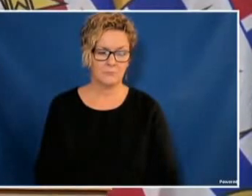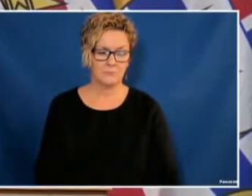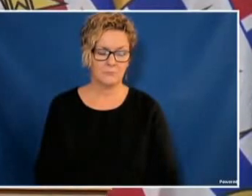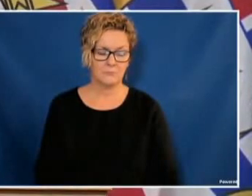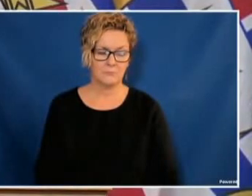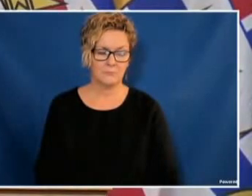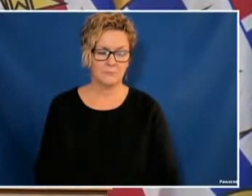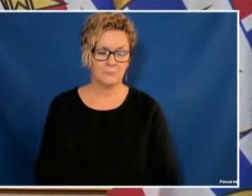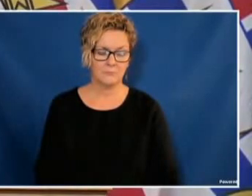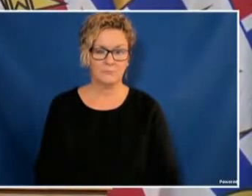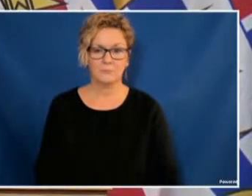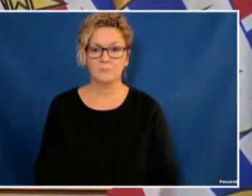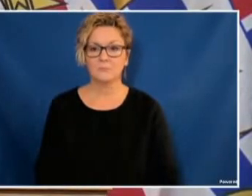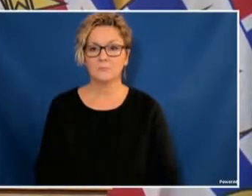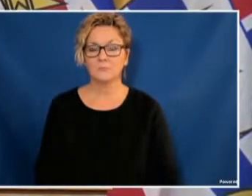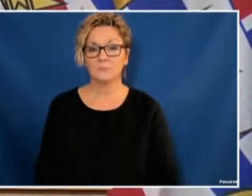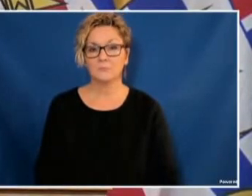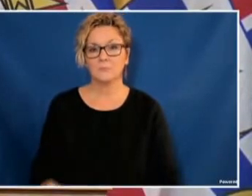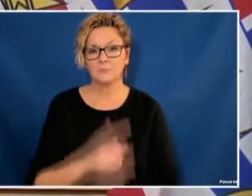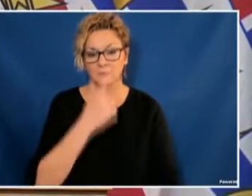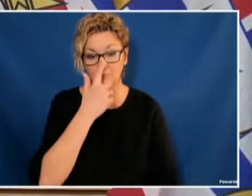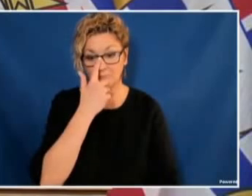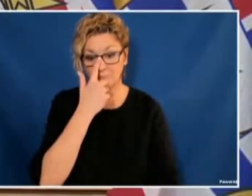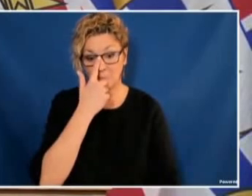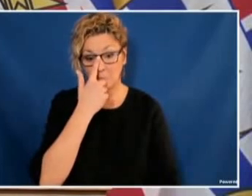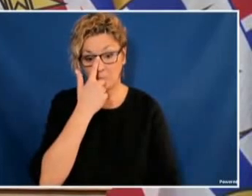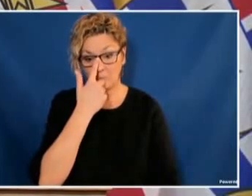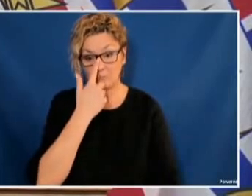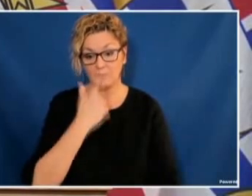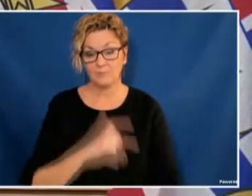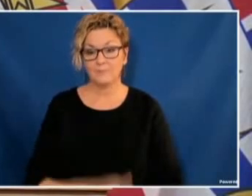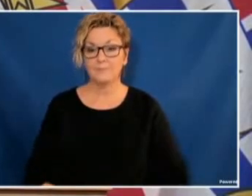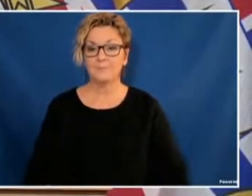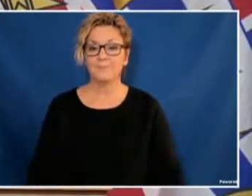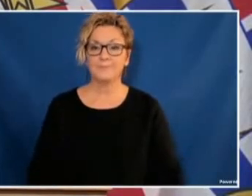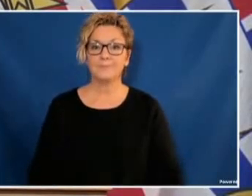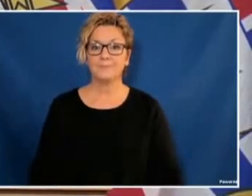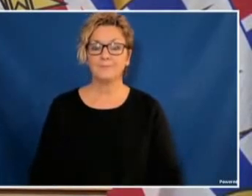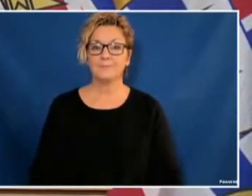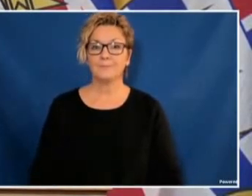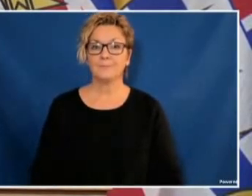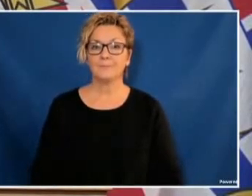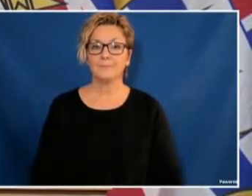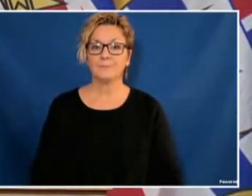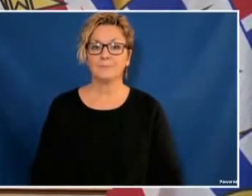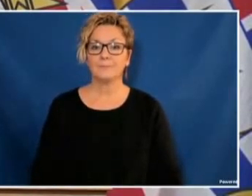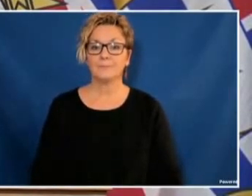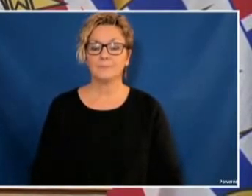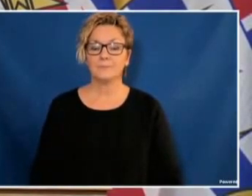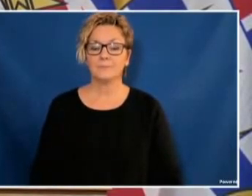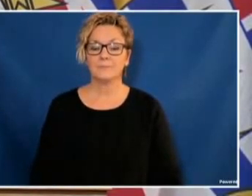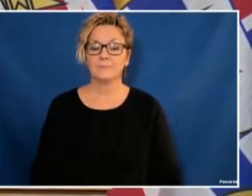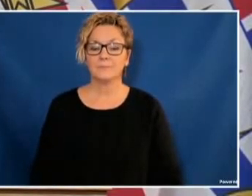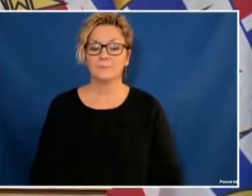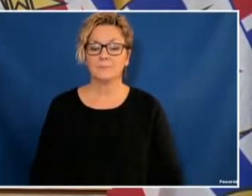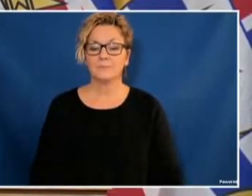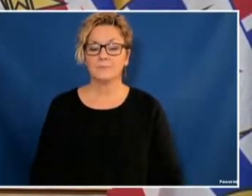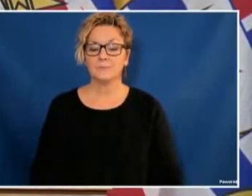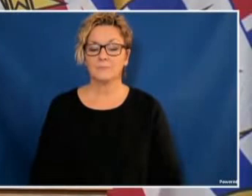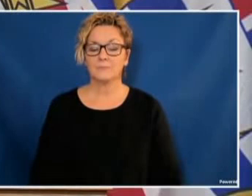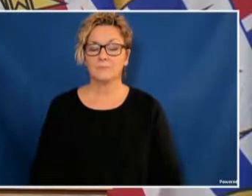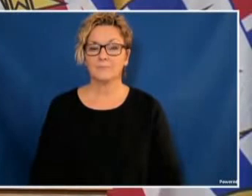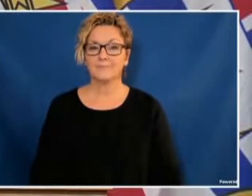to today. Between Friday and Saturday, we had an additional 750 cases of COVID-19